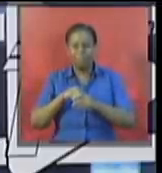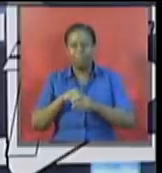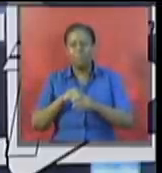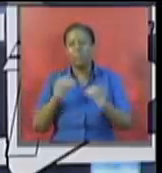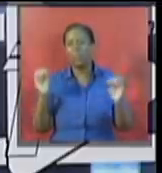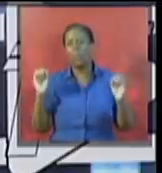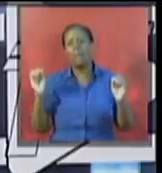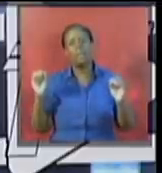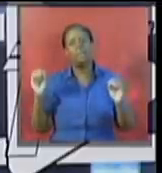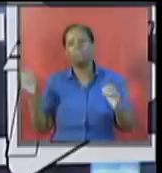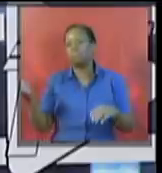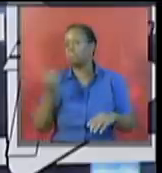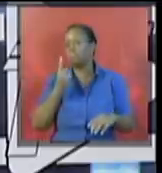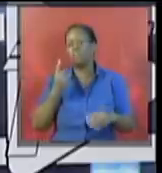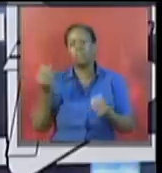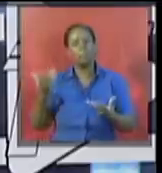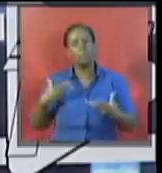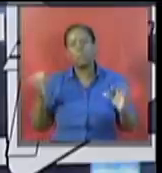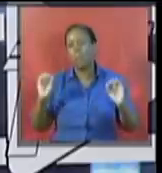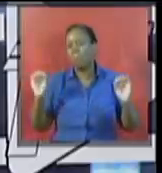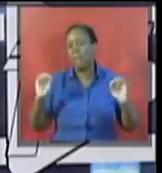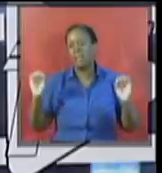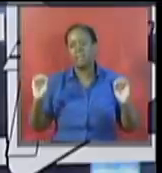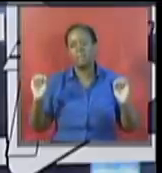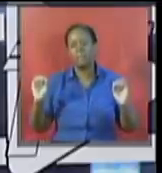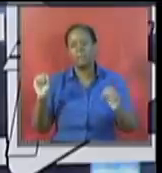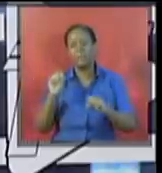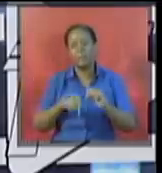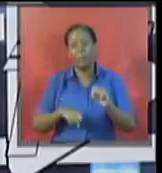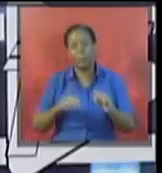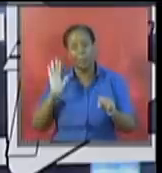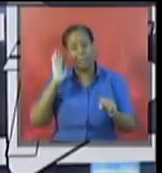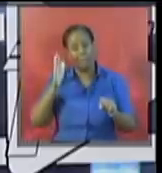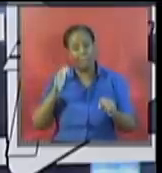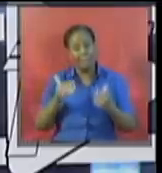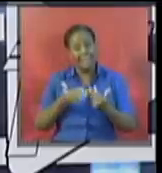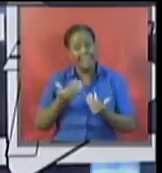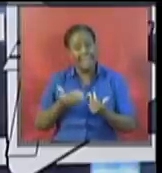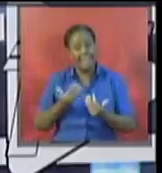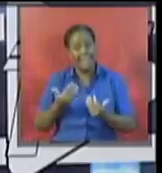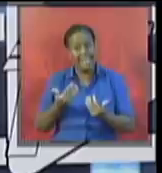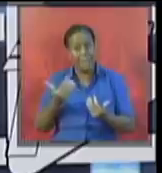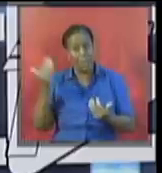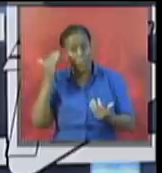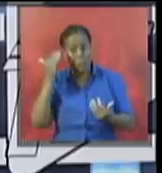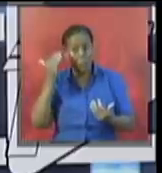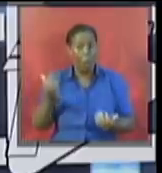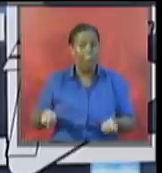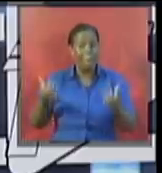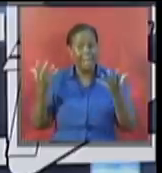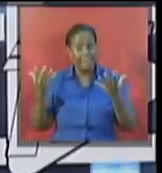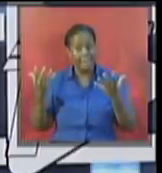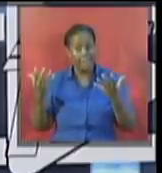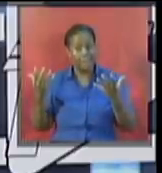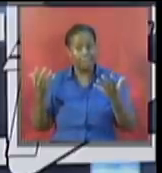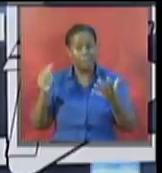document. So it's not going to be easy or perhaps even possible to determine how many of those persons that have been contacts, that have